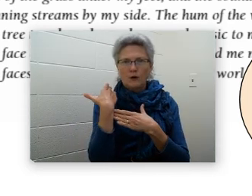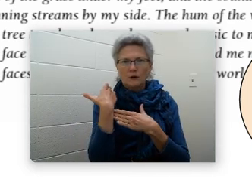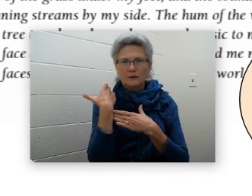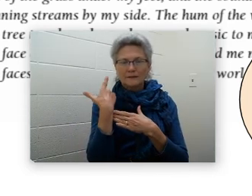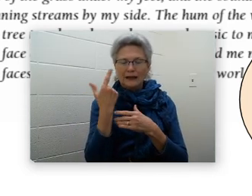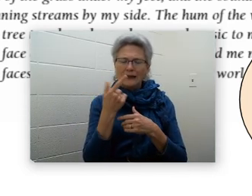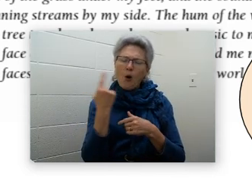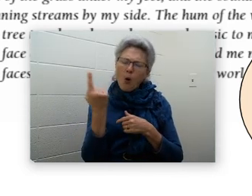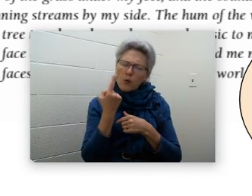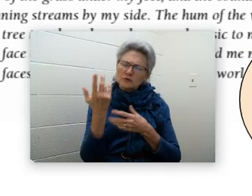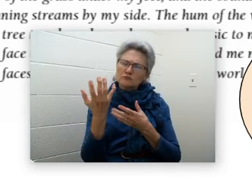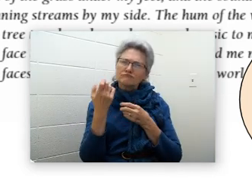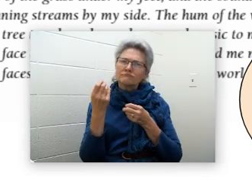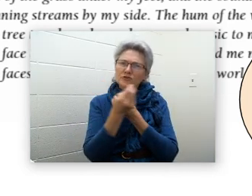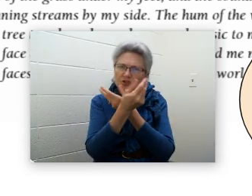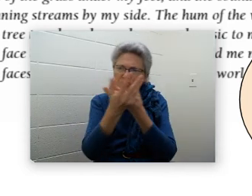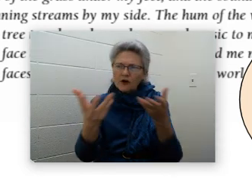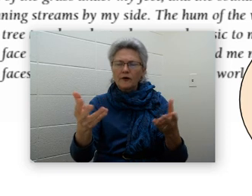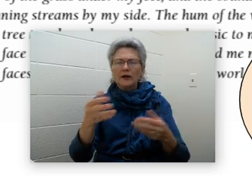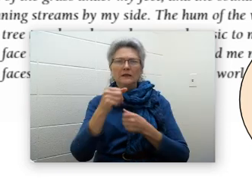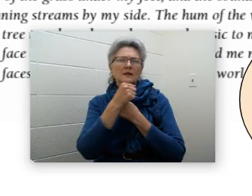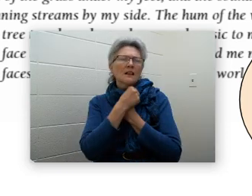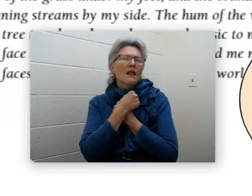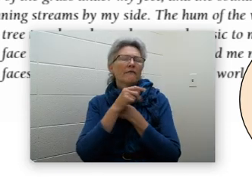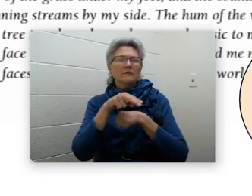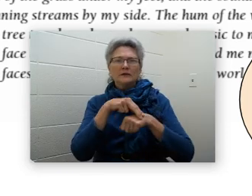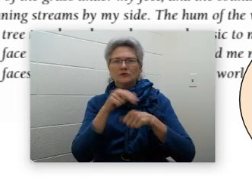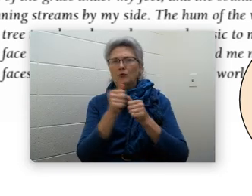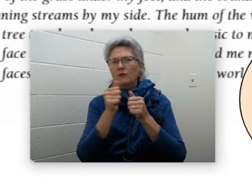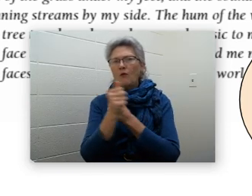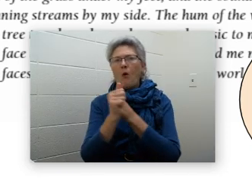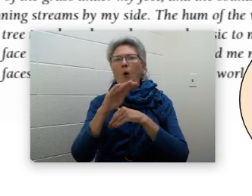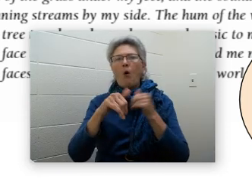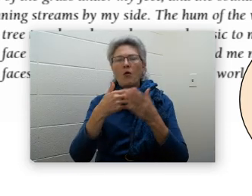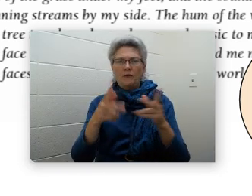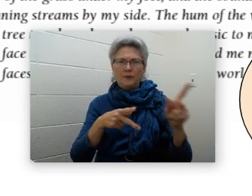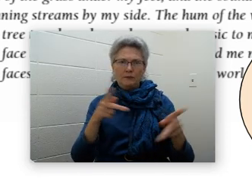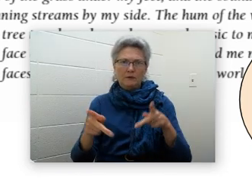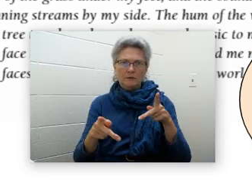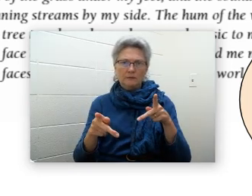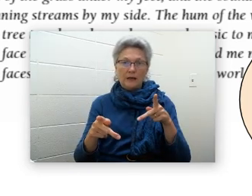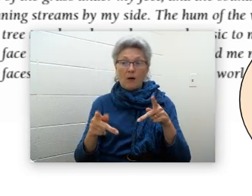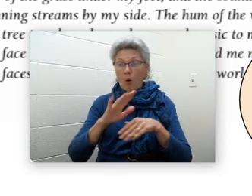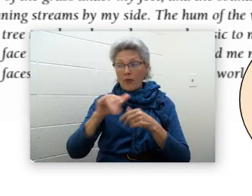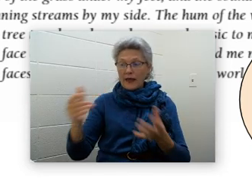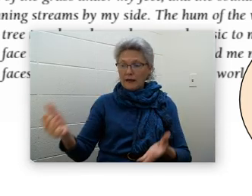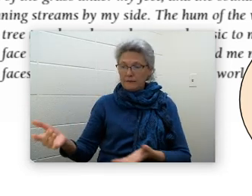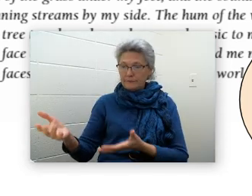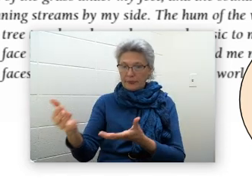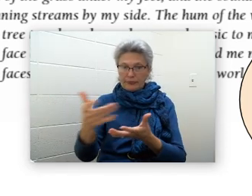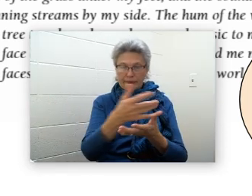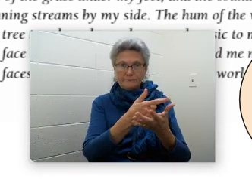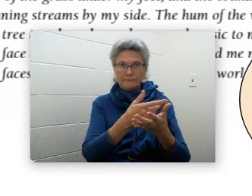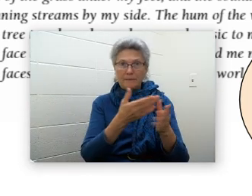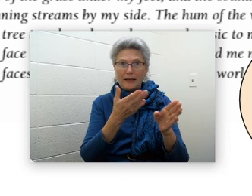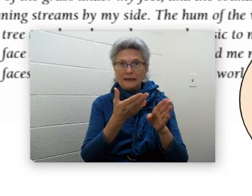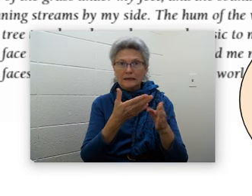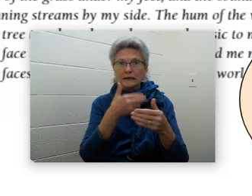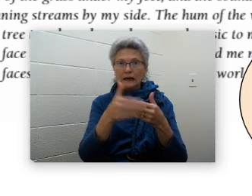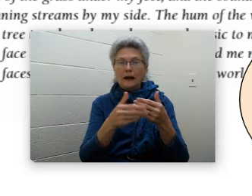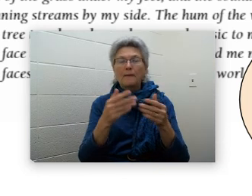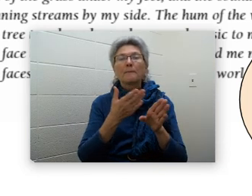he just always wanted to share his love of nature with everyone. So now taking all of that, my next main idea for